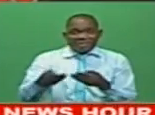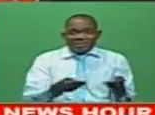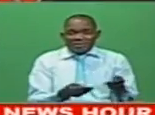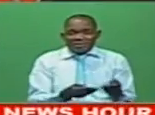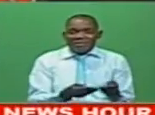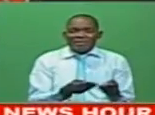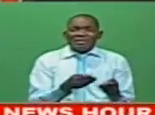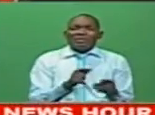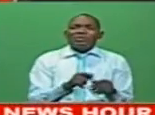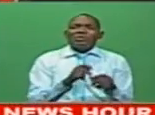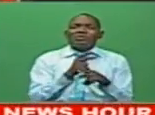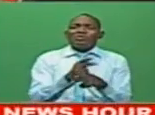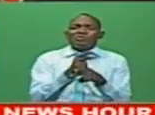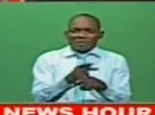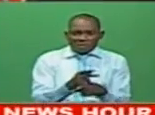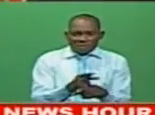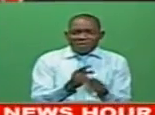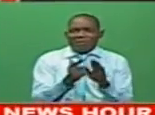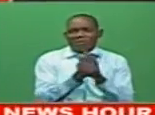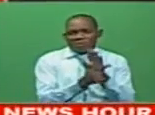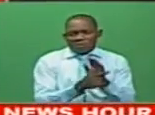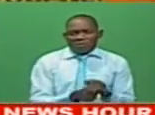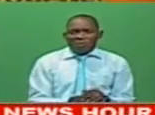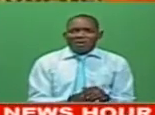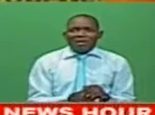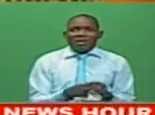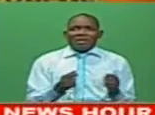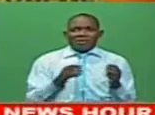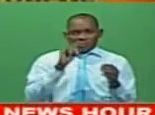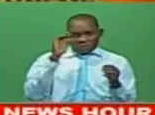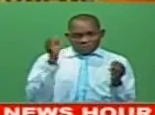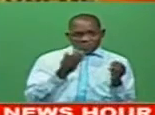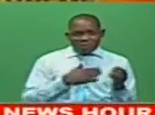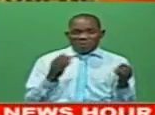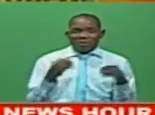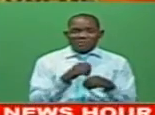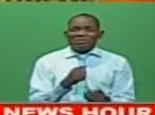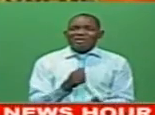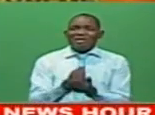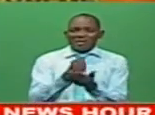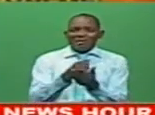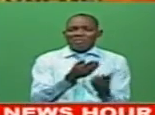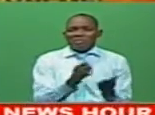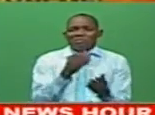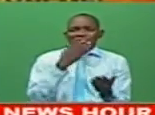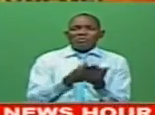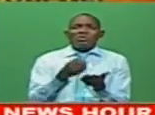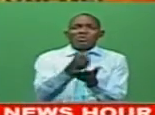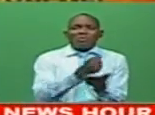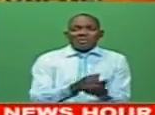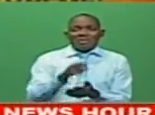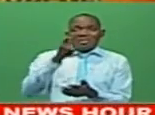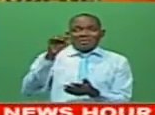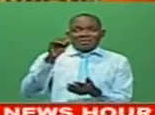to ascertain the level of compliance. My office will come up with a policy document on 70%